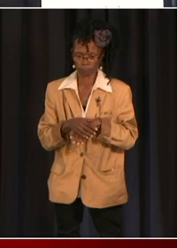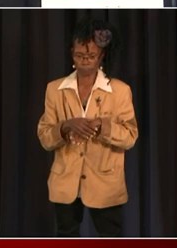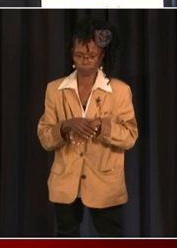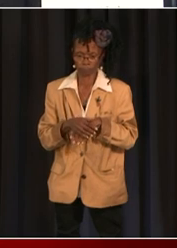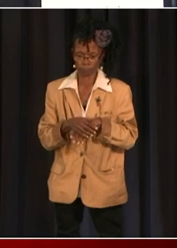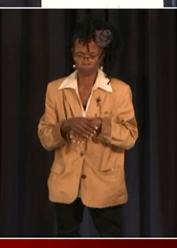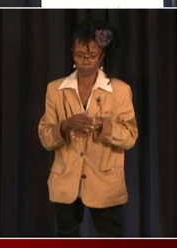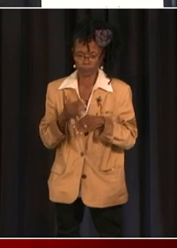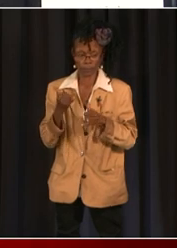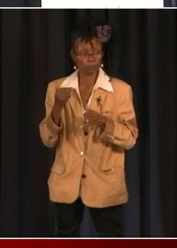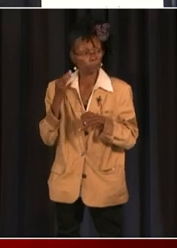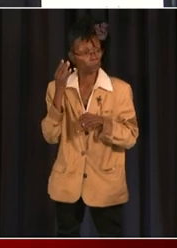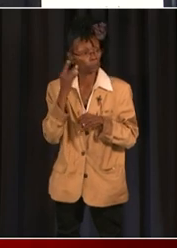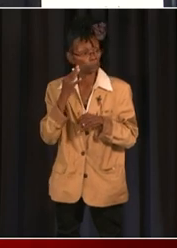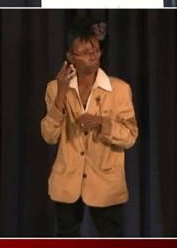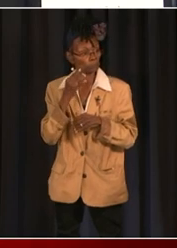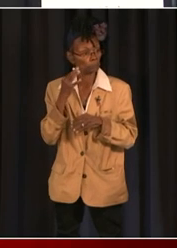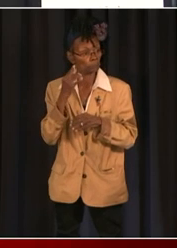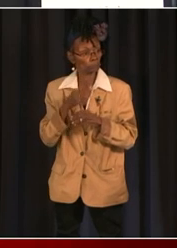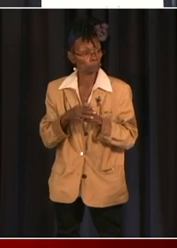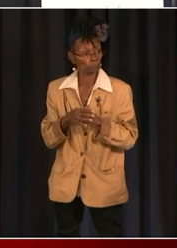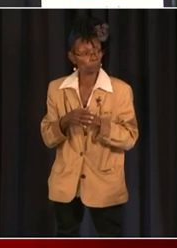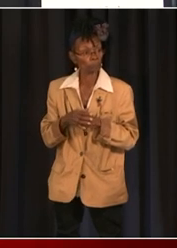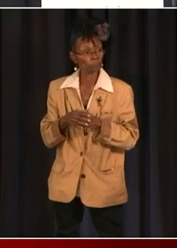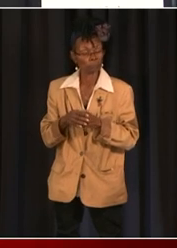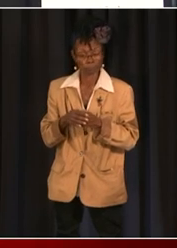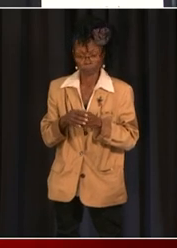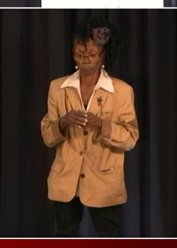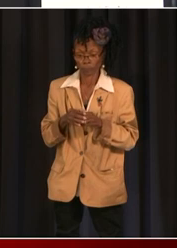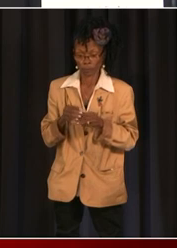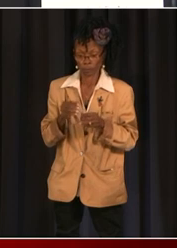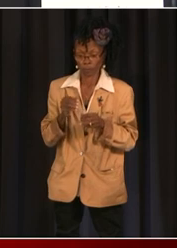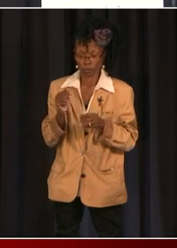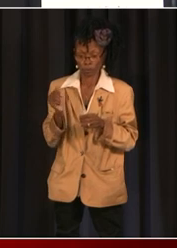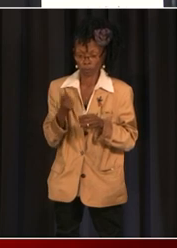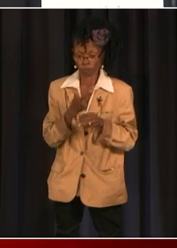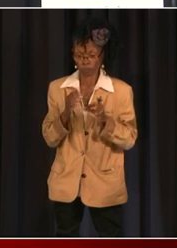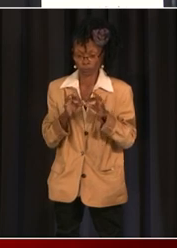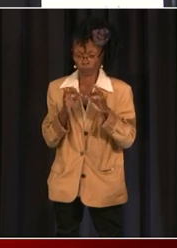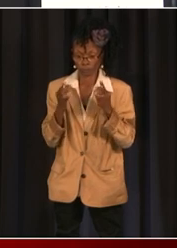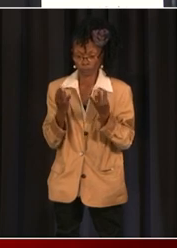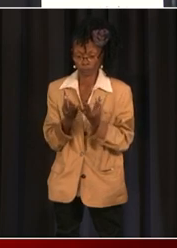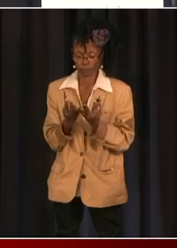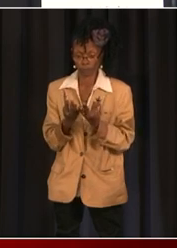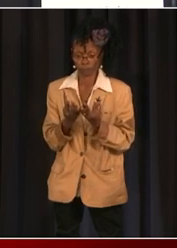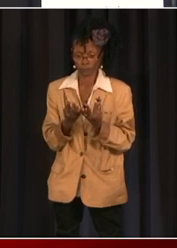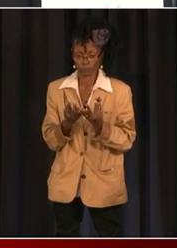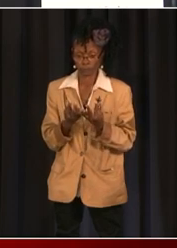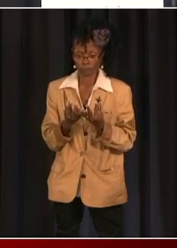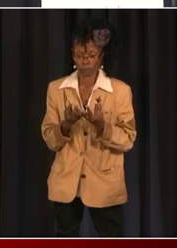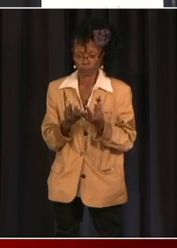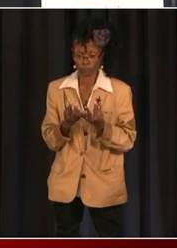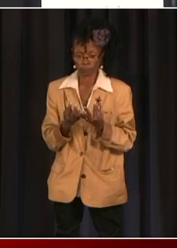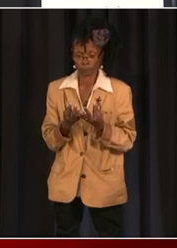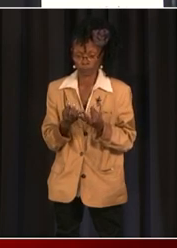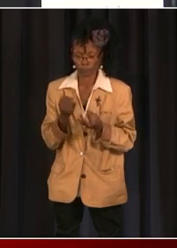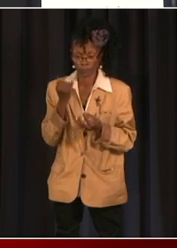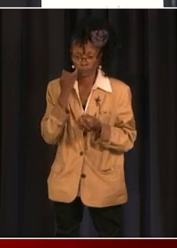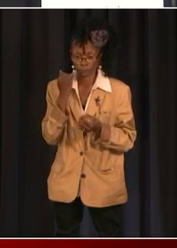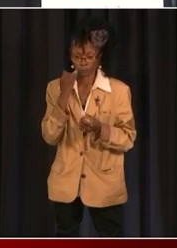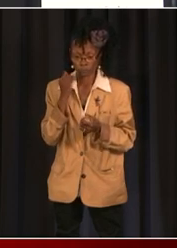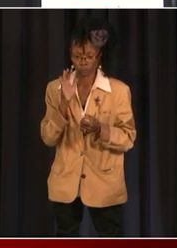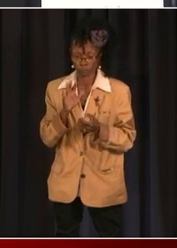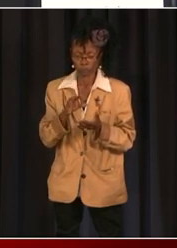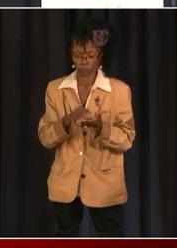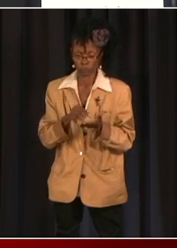think about next steps. We are encouraging all of our families to ensure that any student that's unvaccinated, that